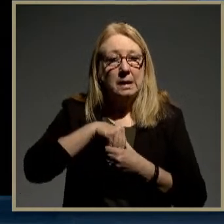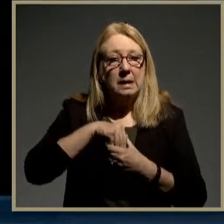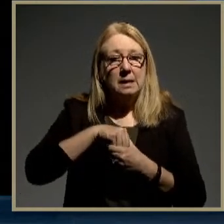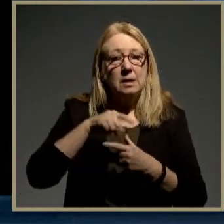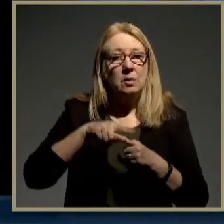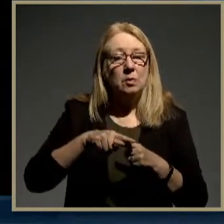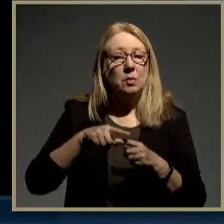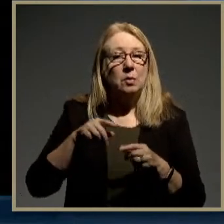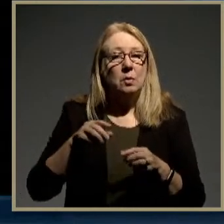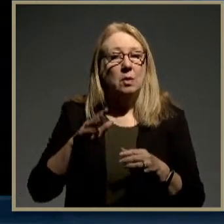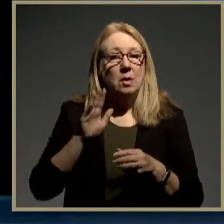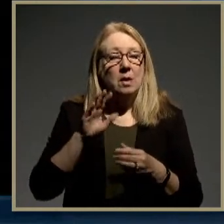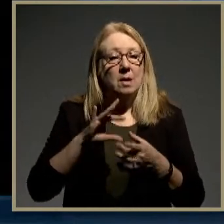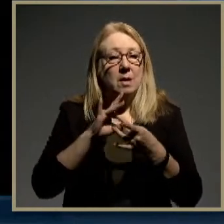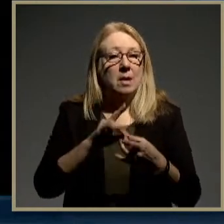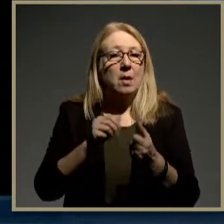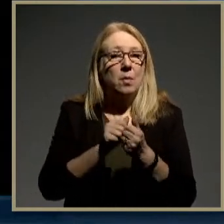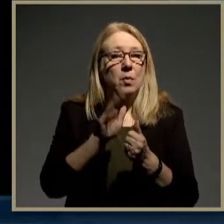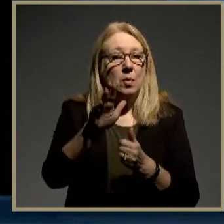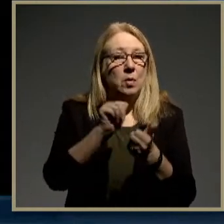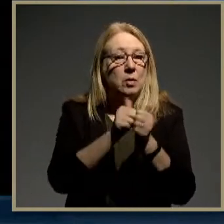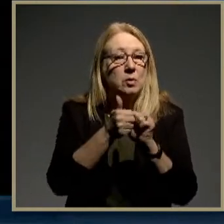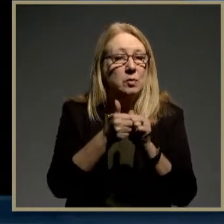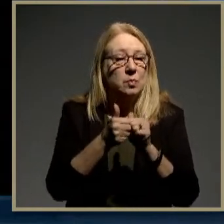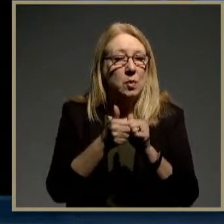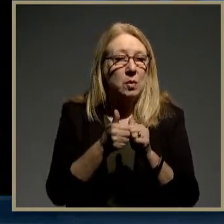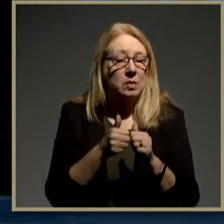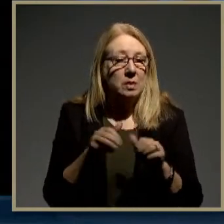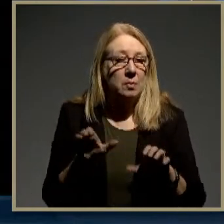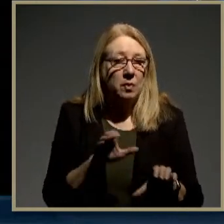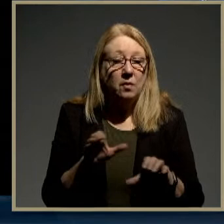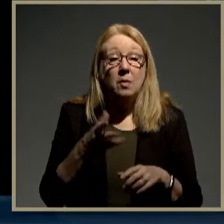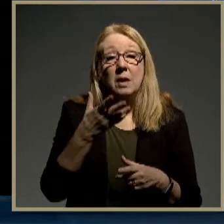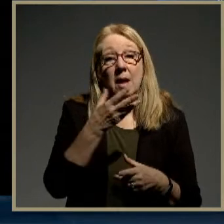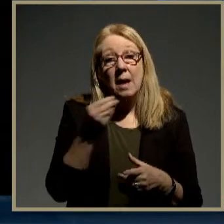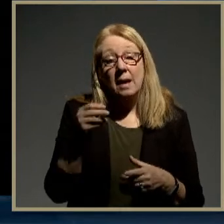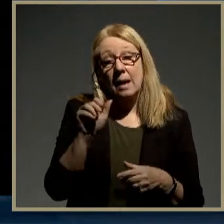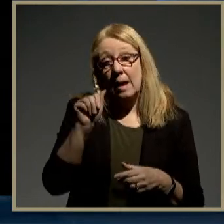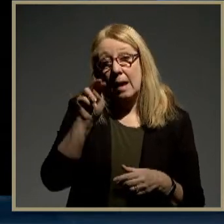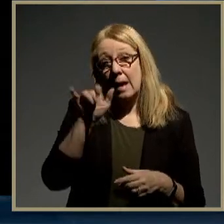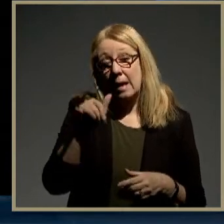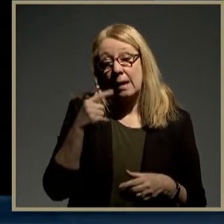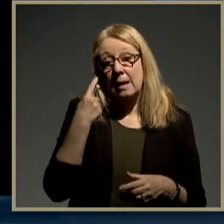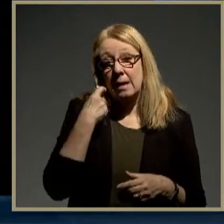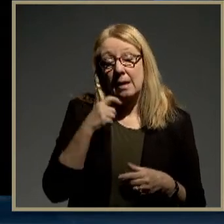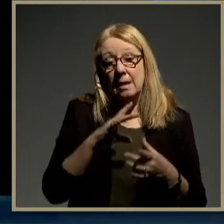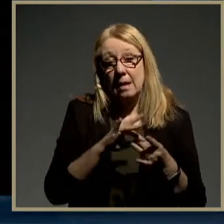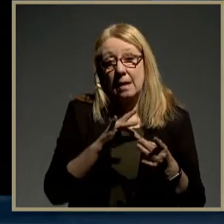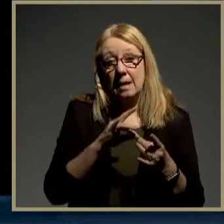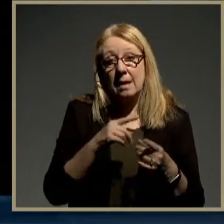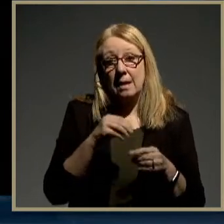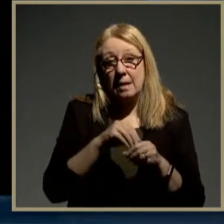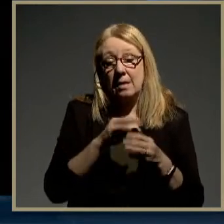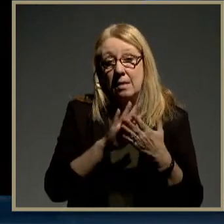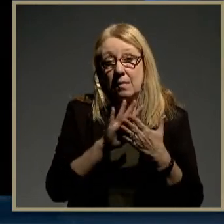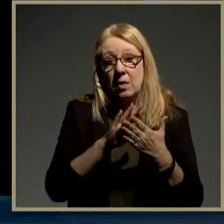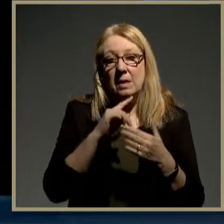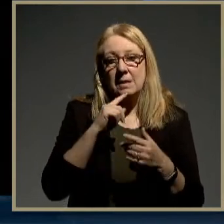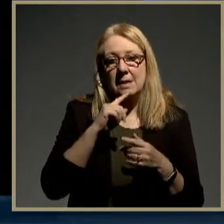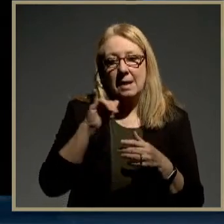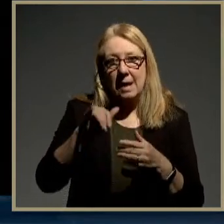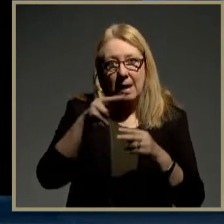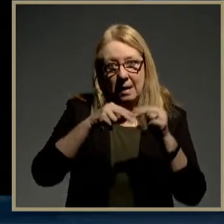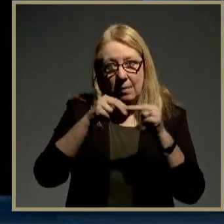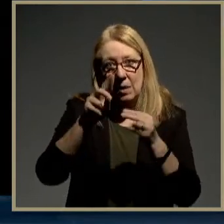human performance and sport performance. So, as Andy mentioned, actually, in the video, the building was designed to